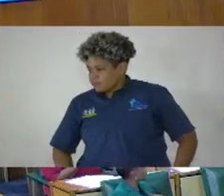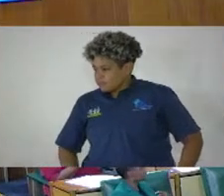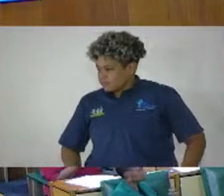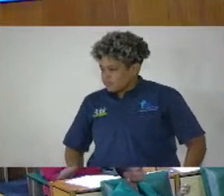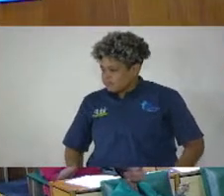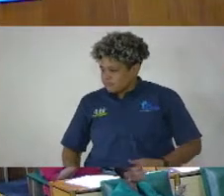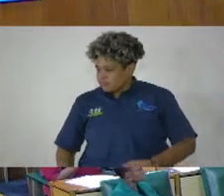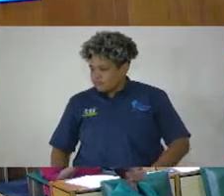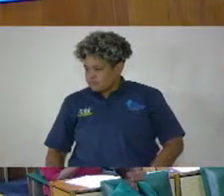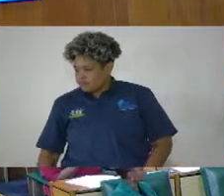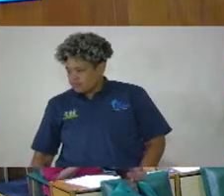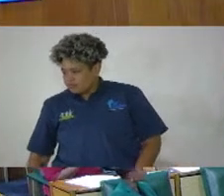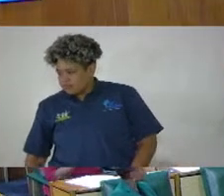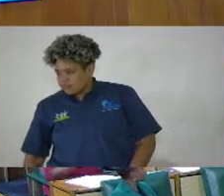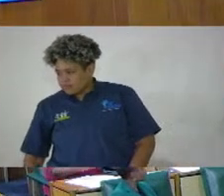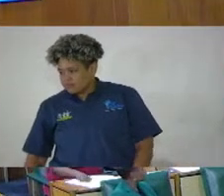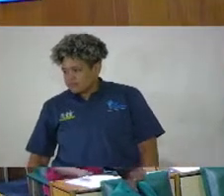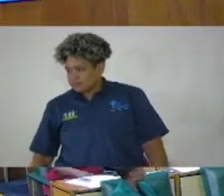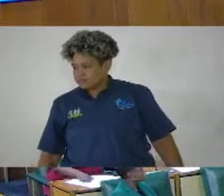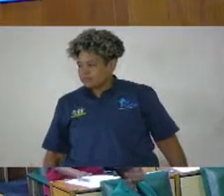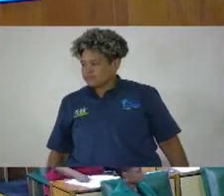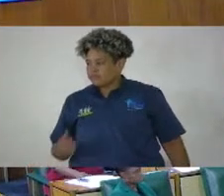Thank you, Mr. Speaker.